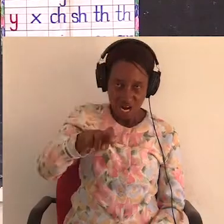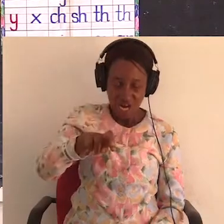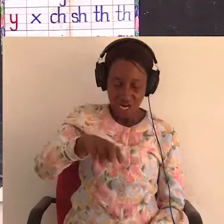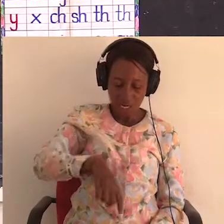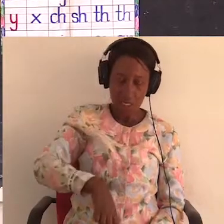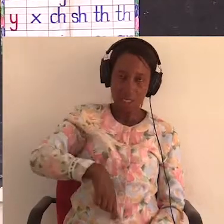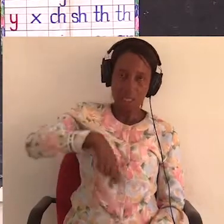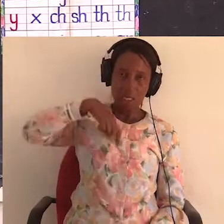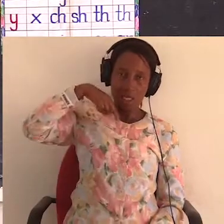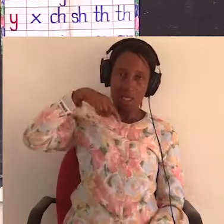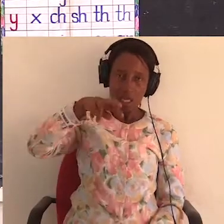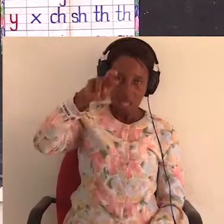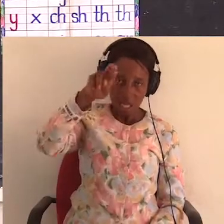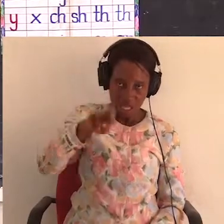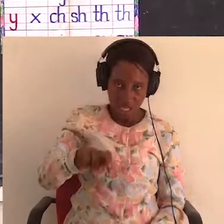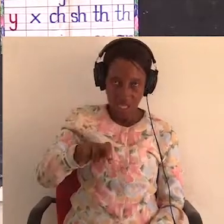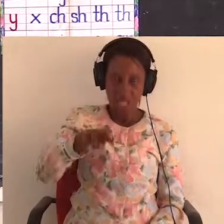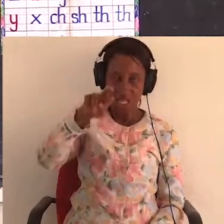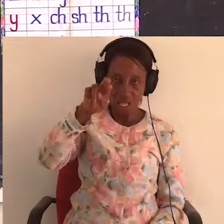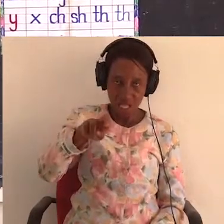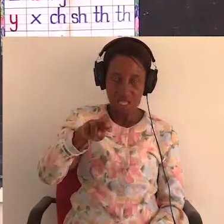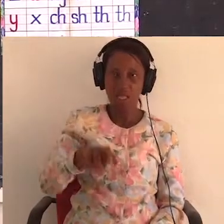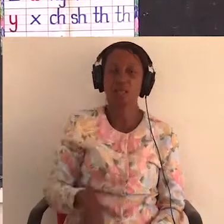word rat is r.